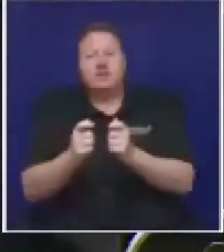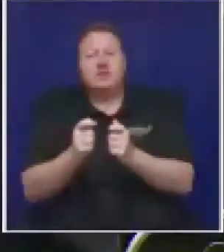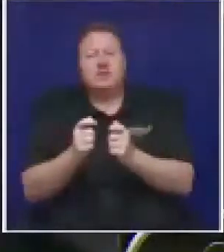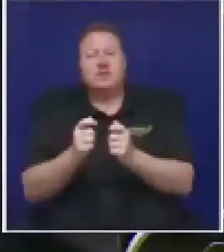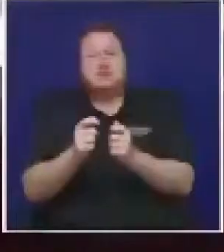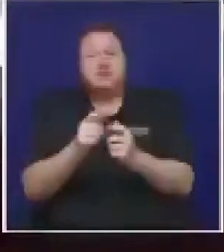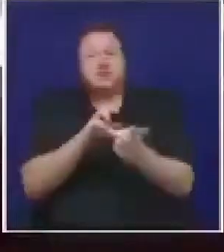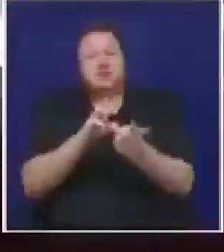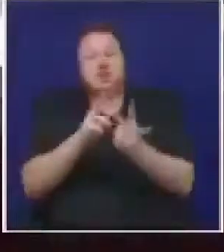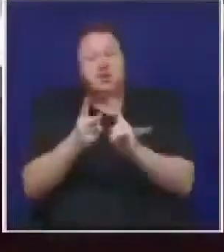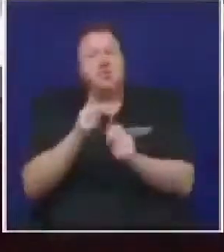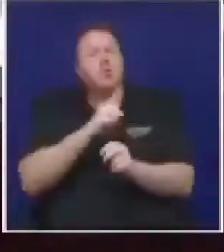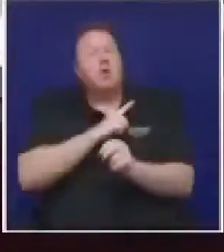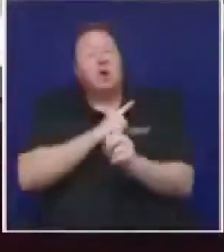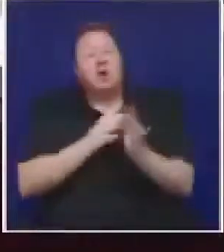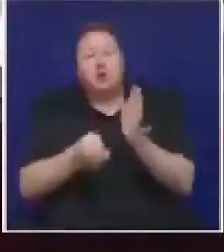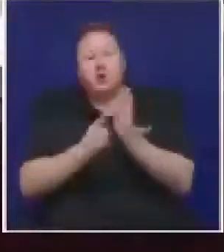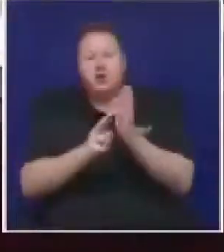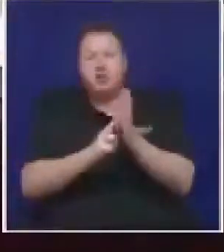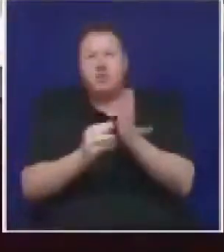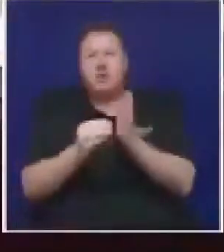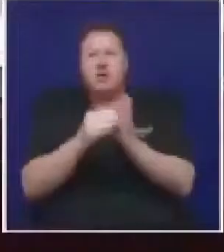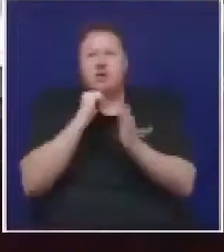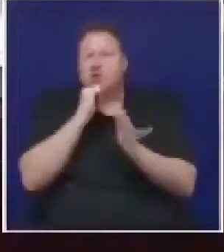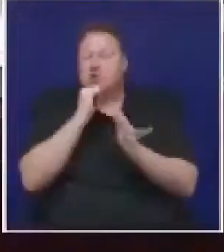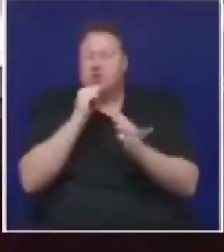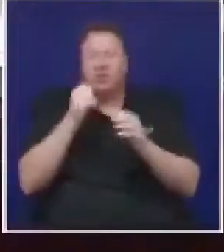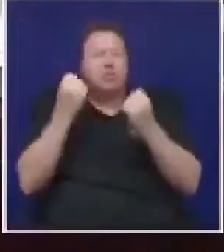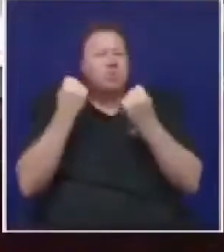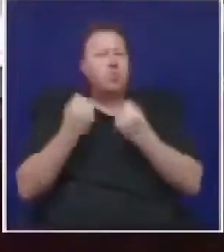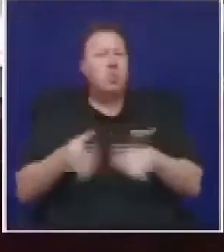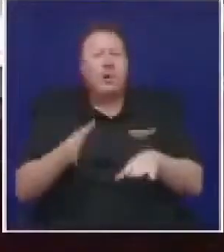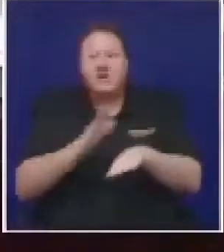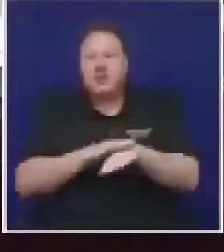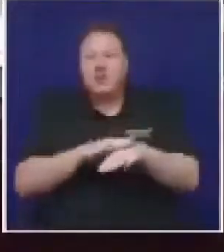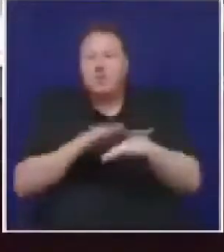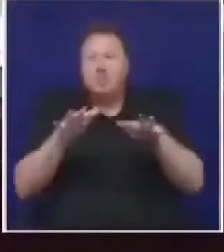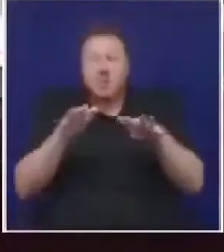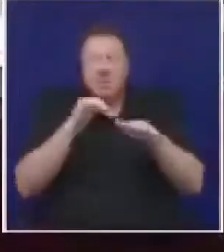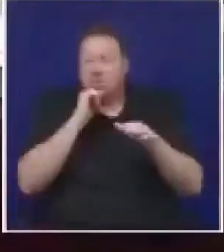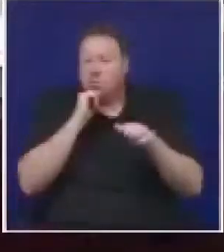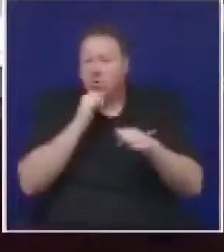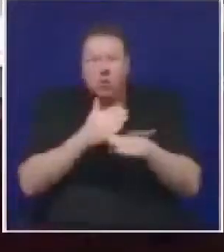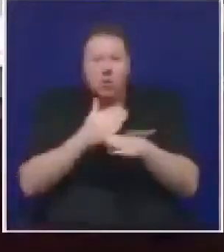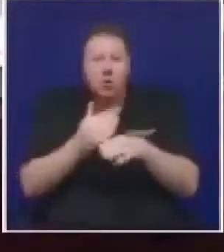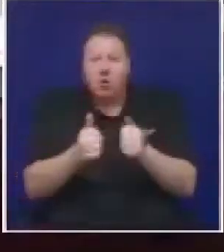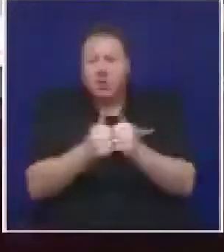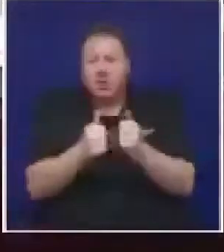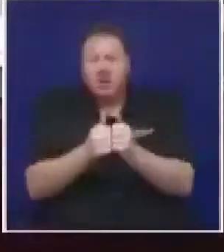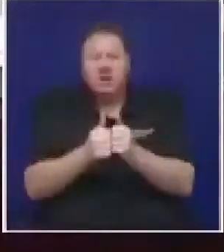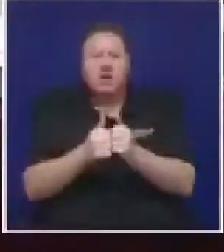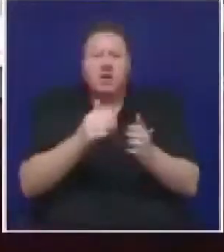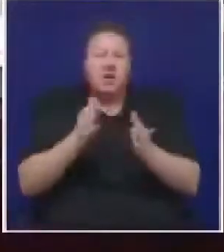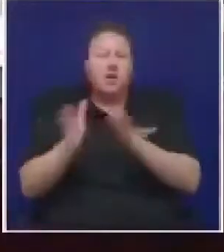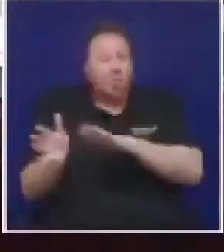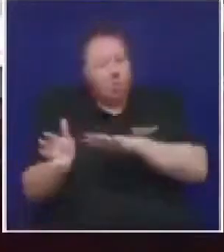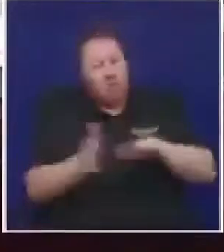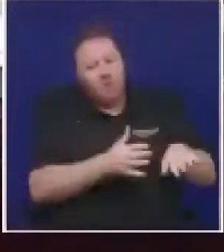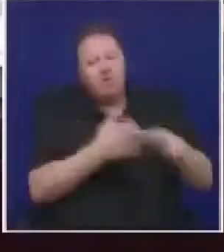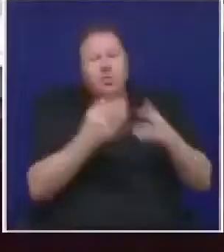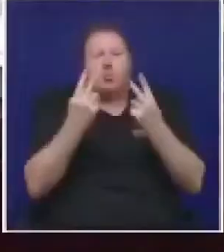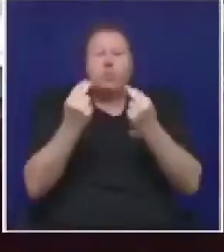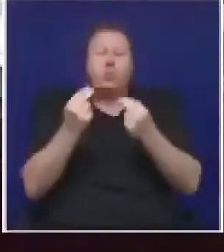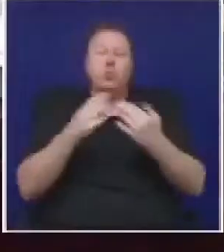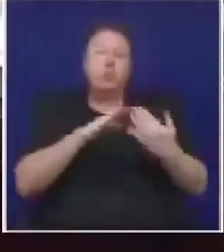that we don't have to waste time. If people can't work together, we can dissolve, put in a new committee and